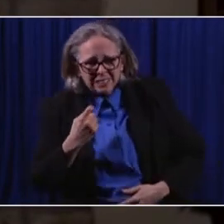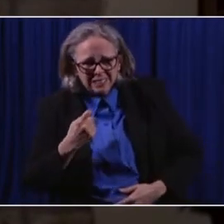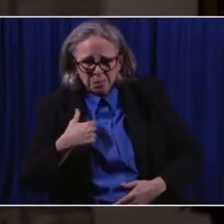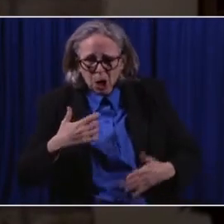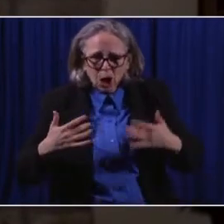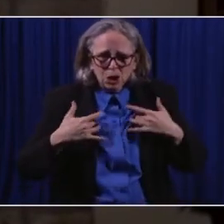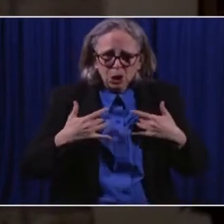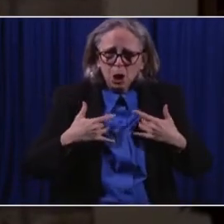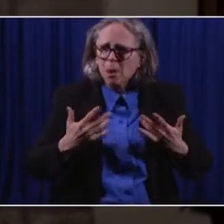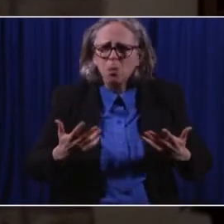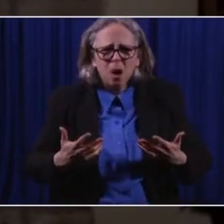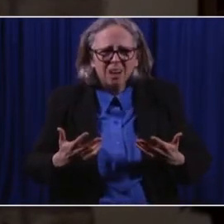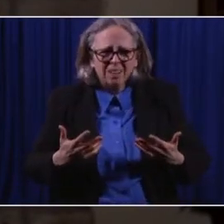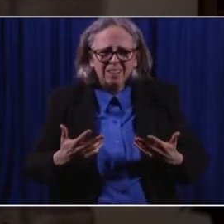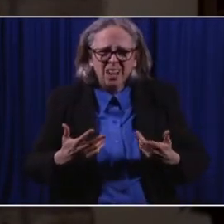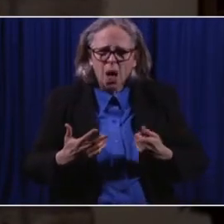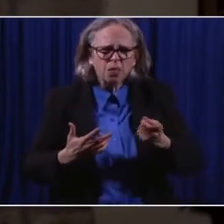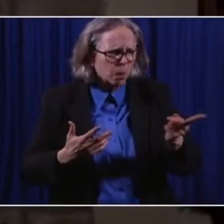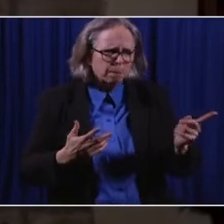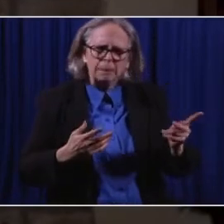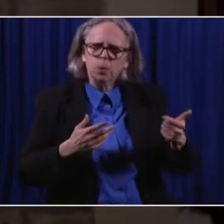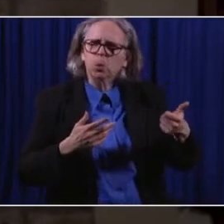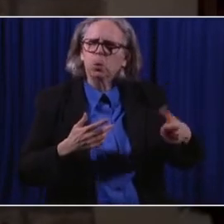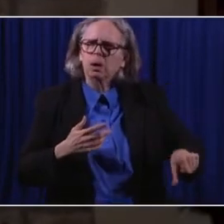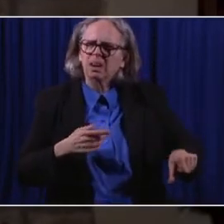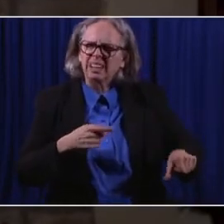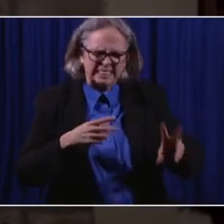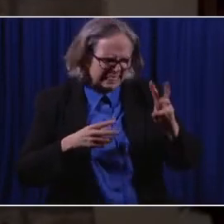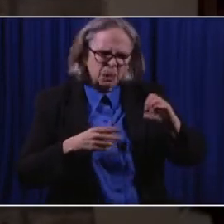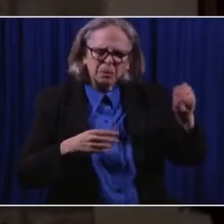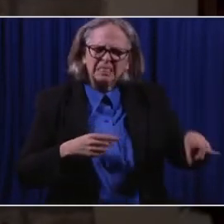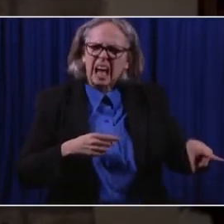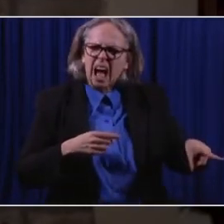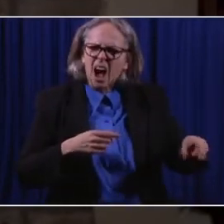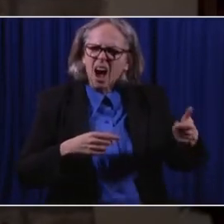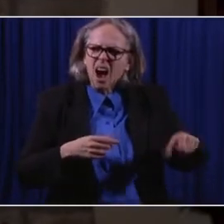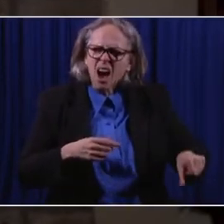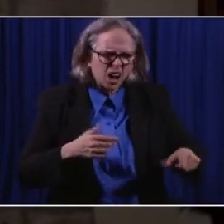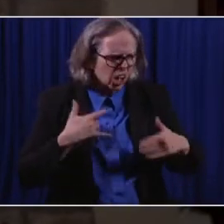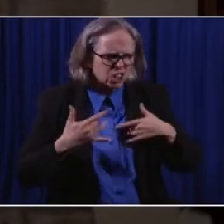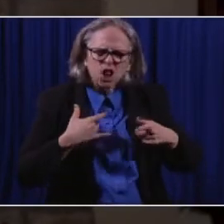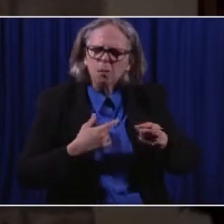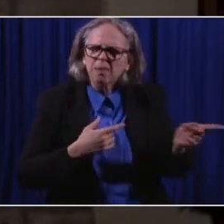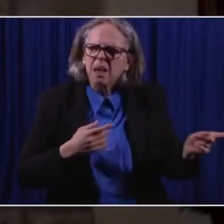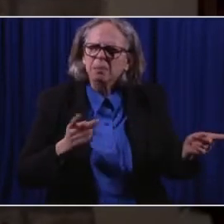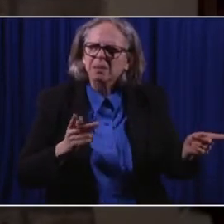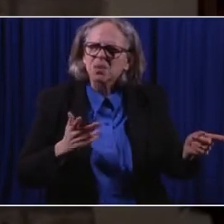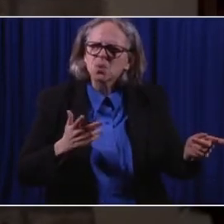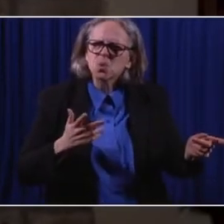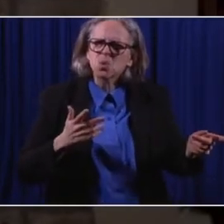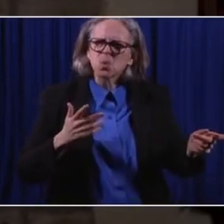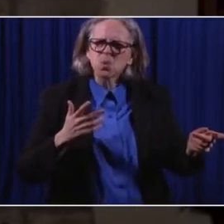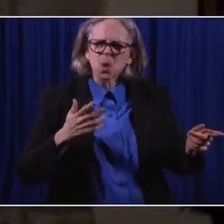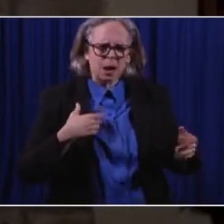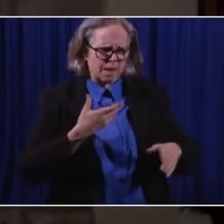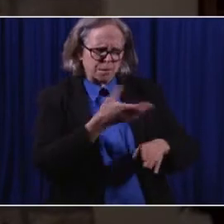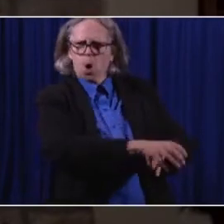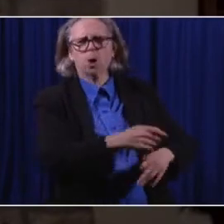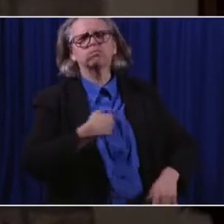frankly. And again, we're not going to make them, but we just, you know, wish that they had a higher compliance. And our message today